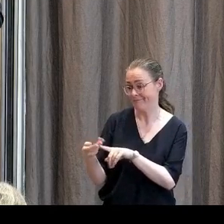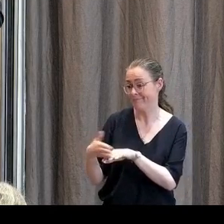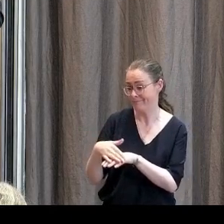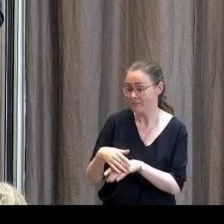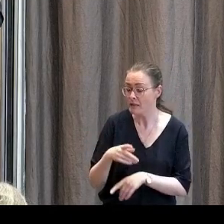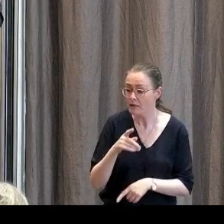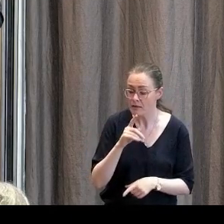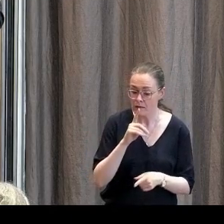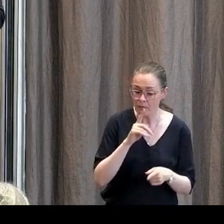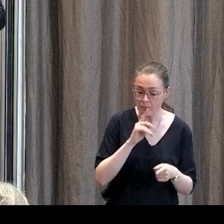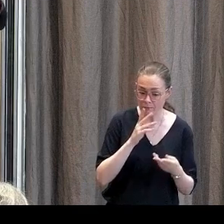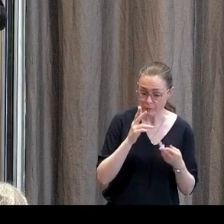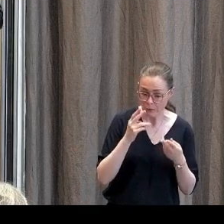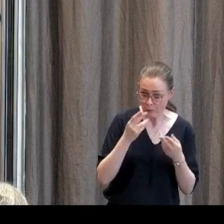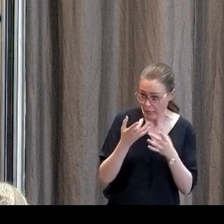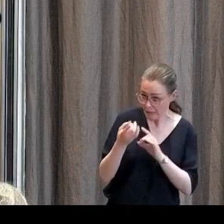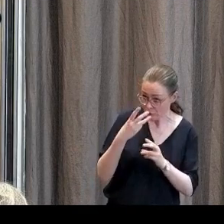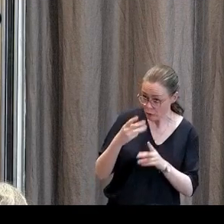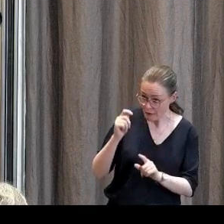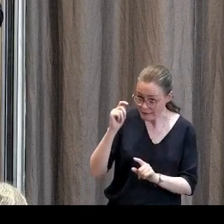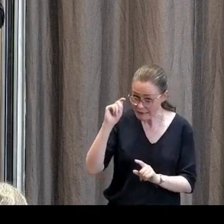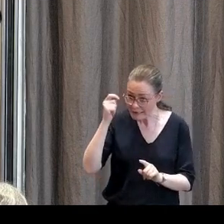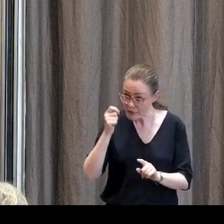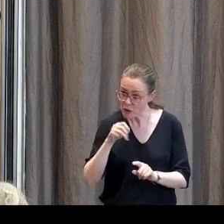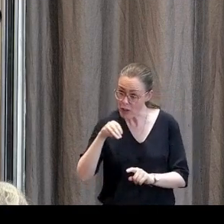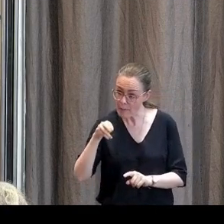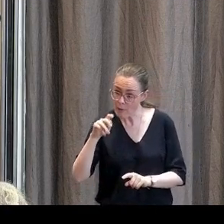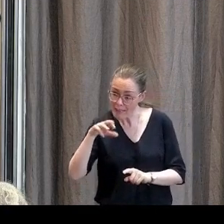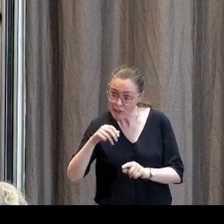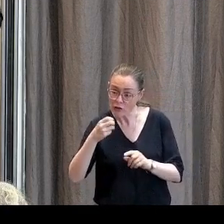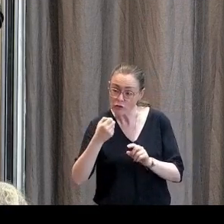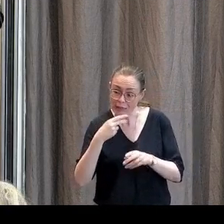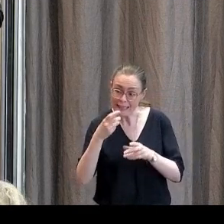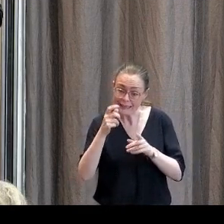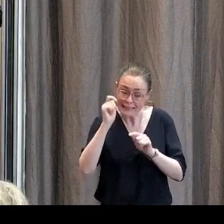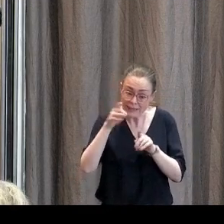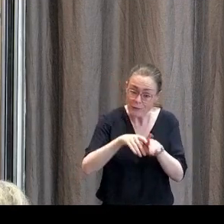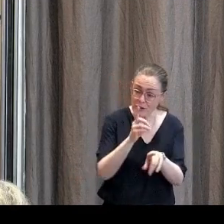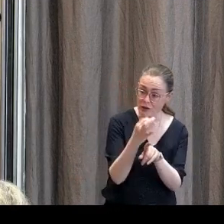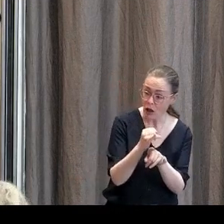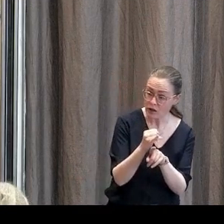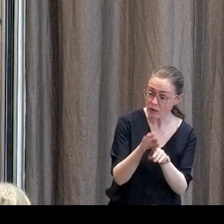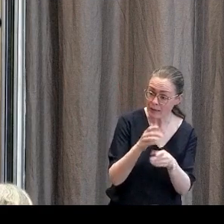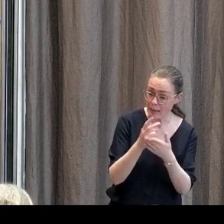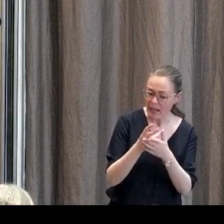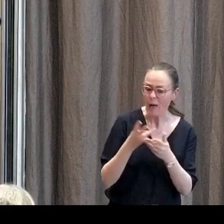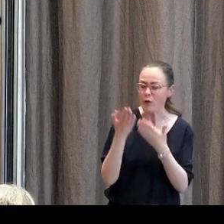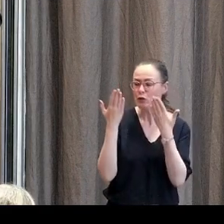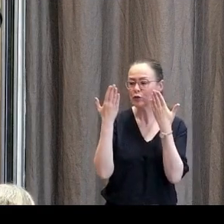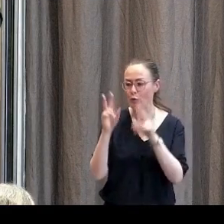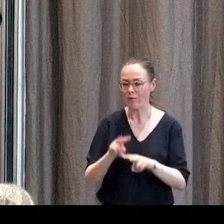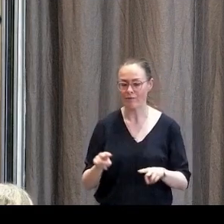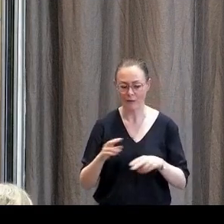And would you like to test your microRNA drug in our dogs with epilepsy? So I'm going to show you a video